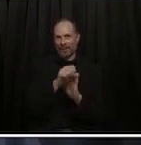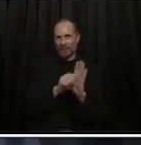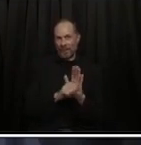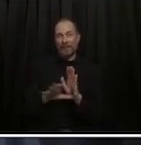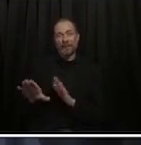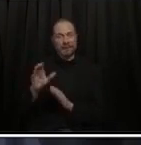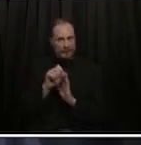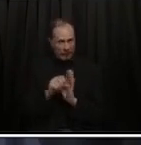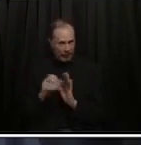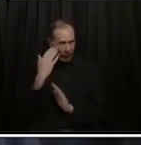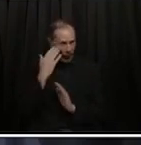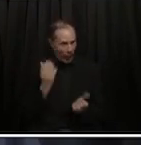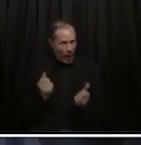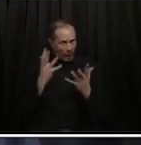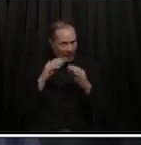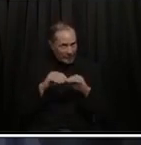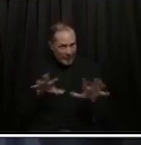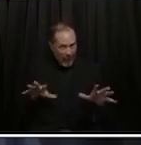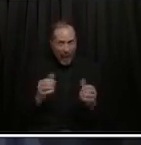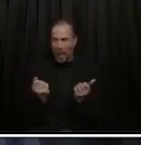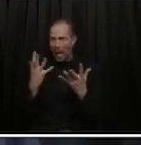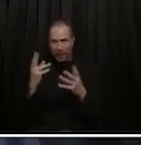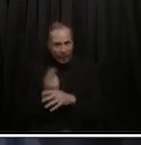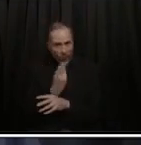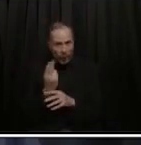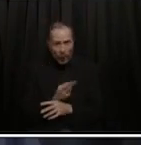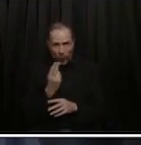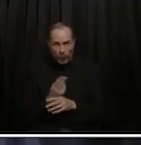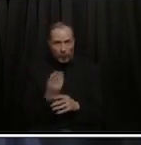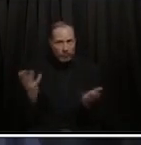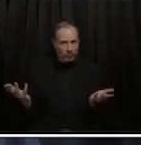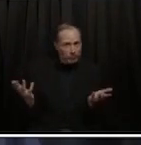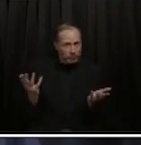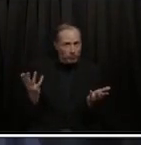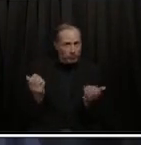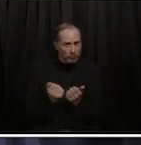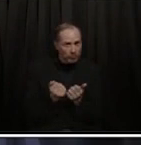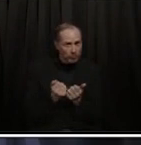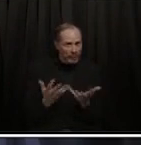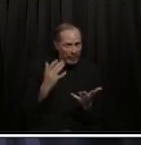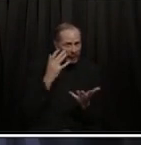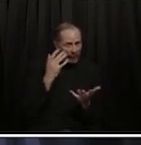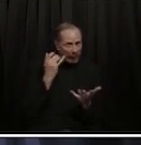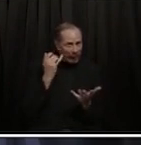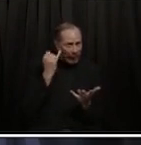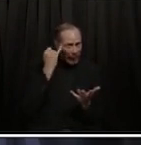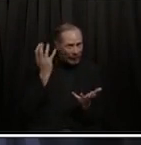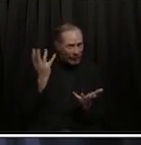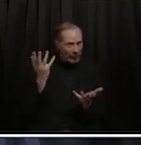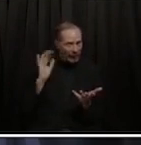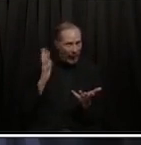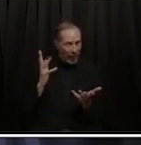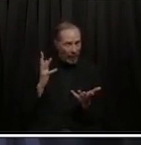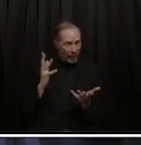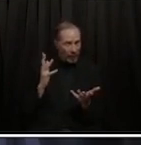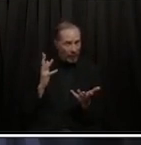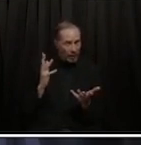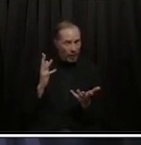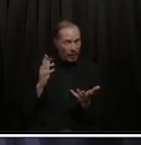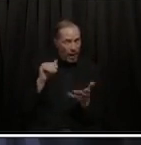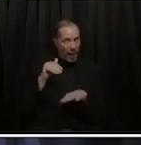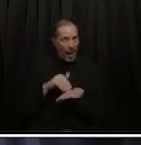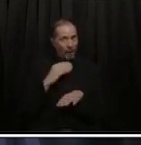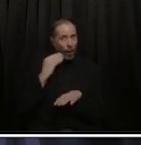how many have been sent out, how many have been used? Is there any indication that widespread at-home testing could be affecting